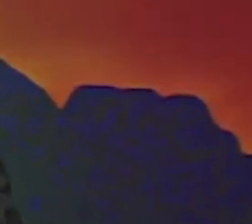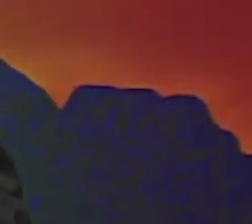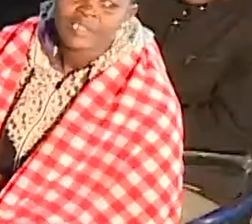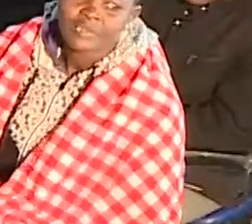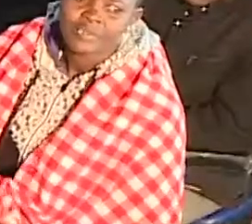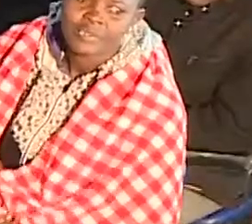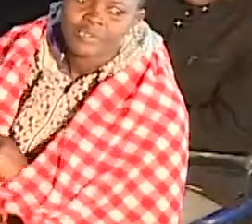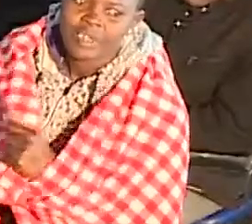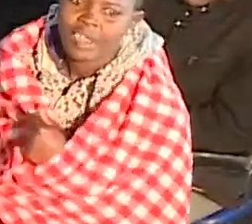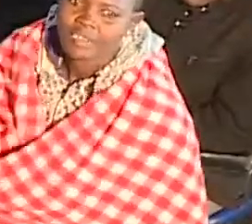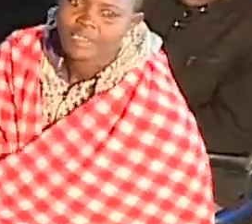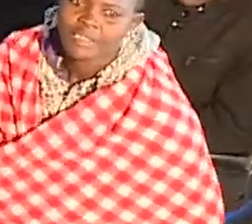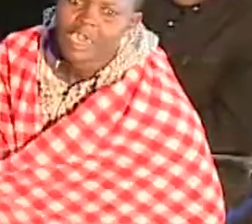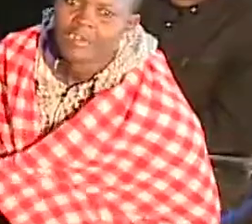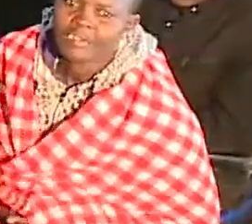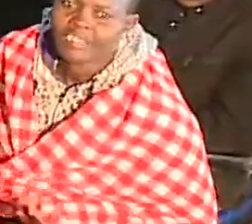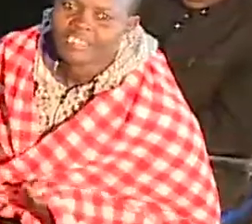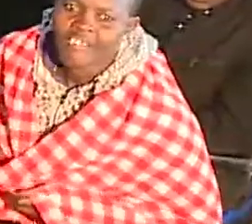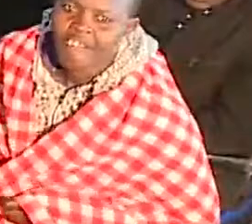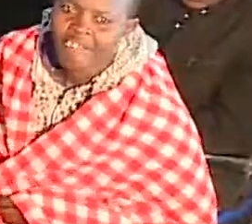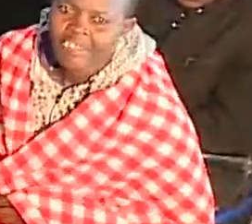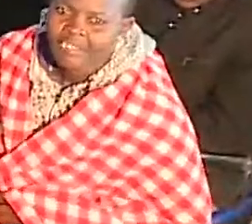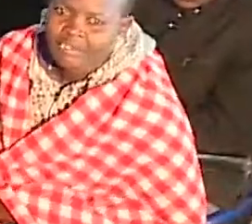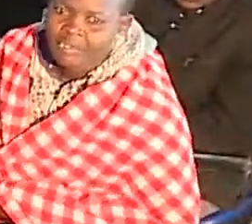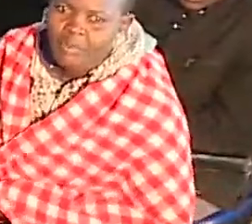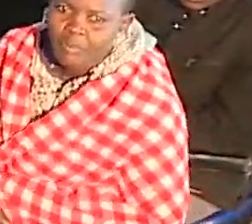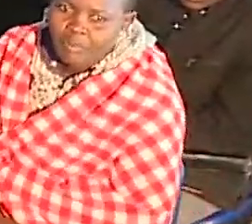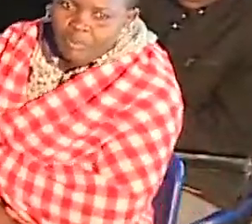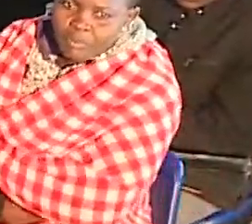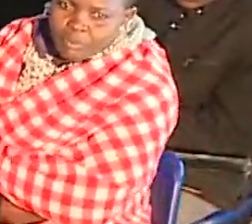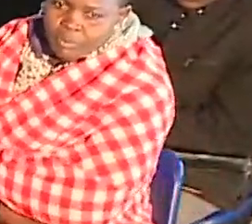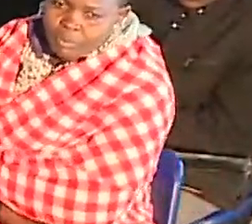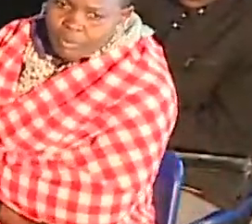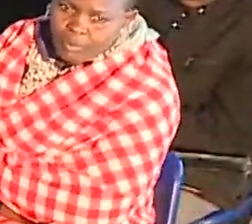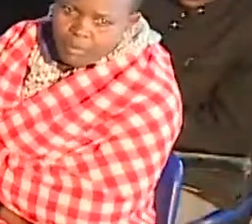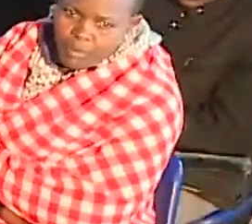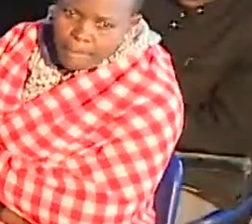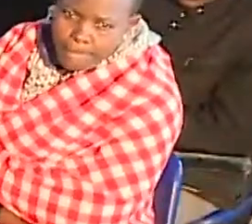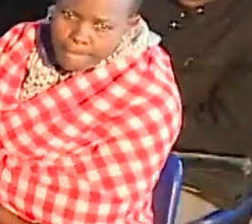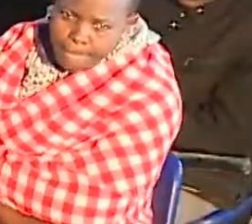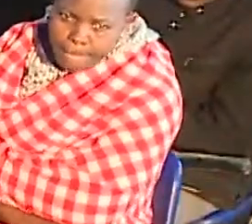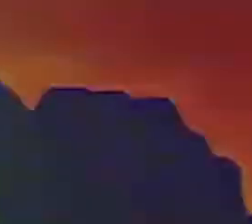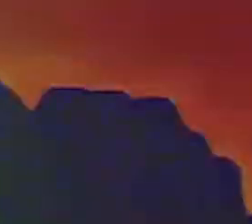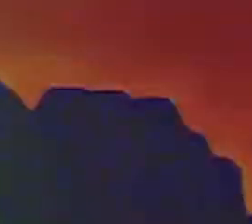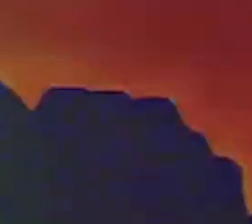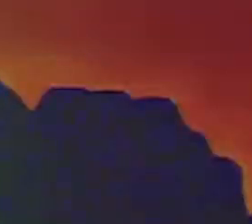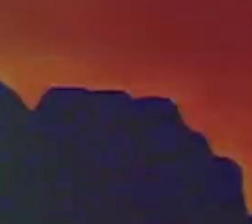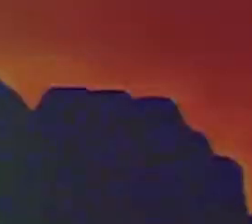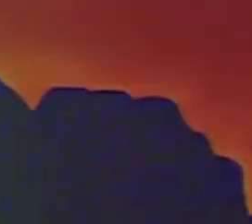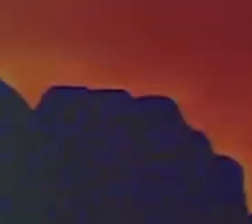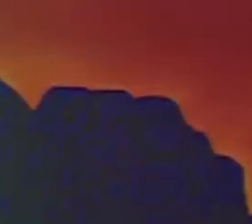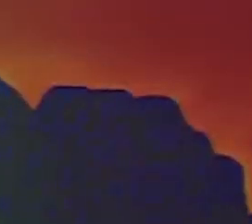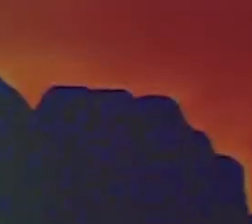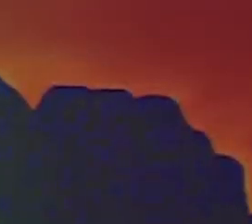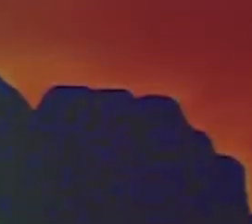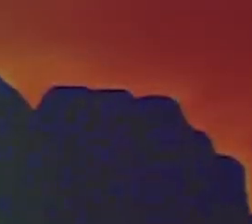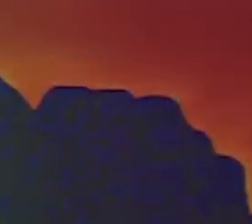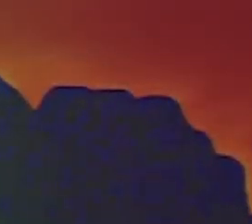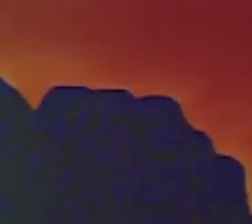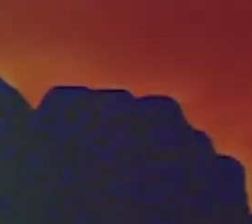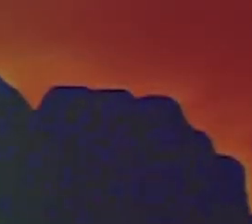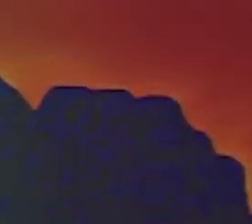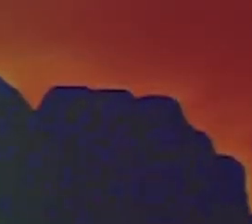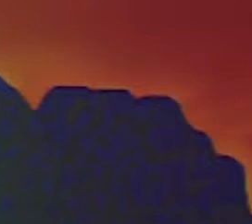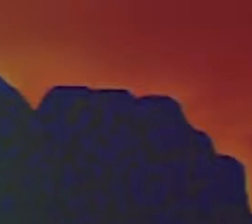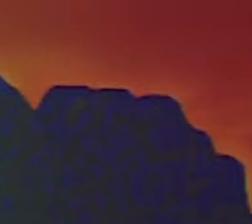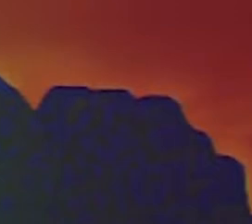they blessed my heart, that choir from Tanzania. Every one of the choirs has blessed our heart. And